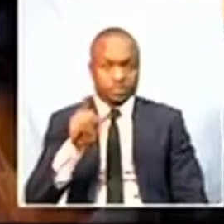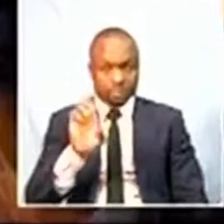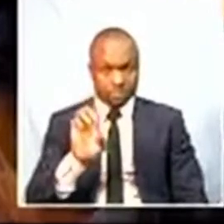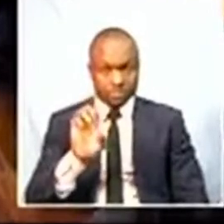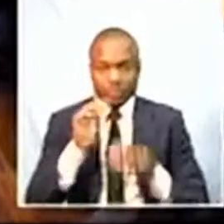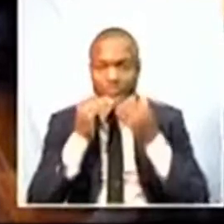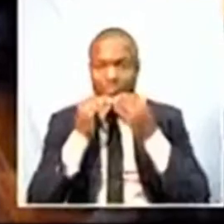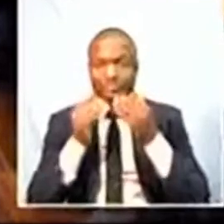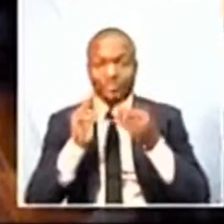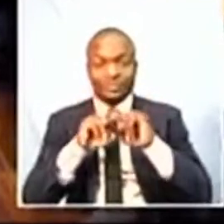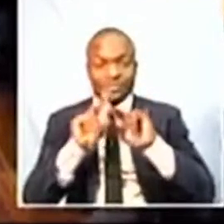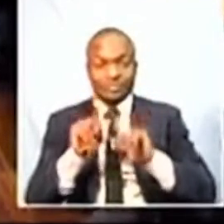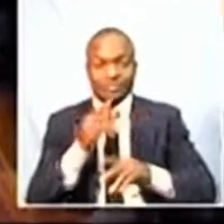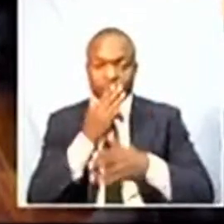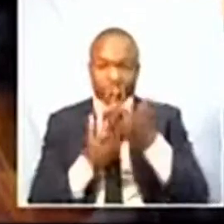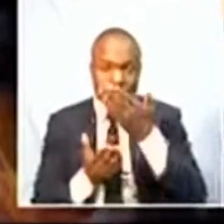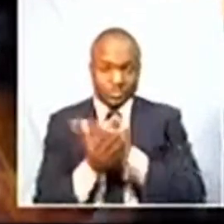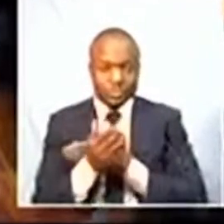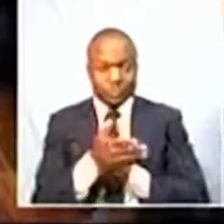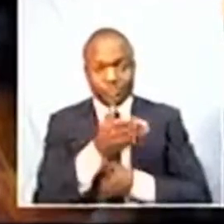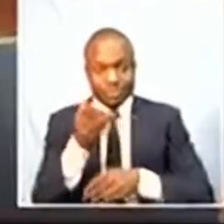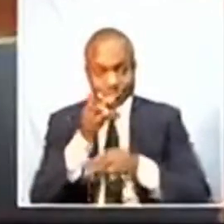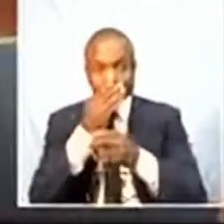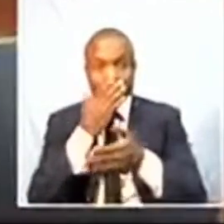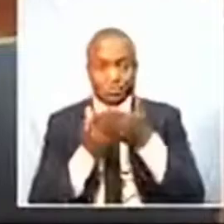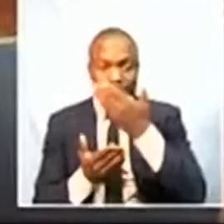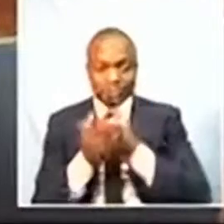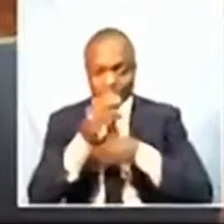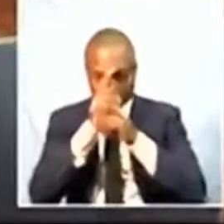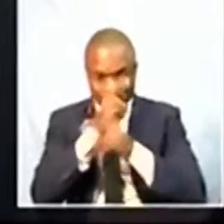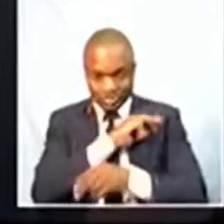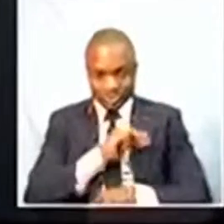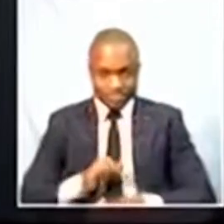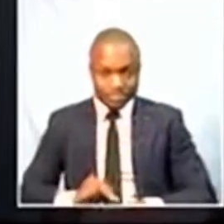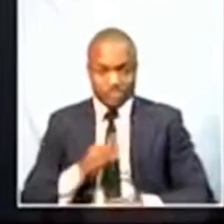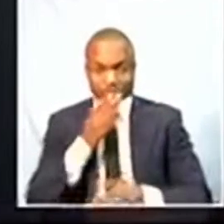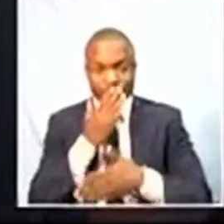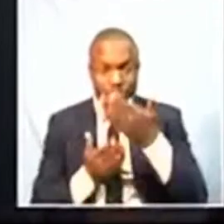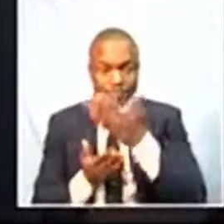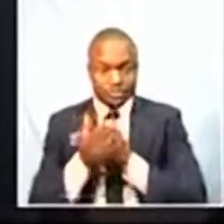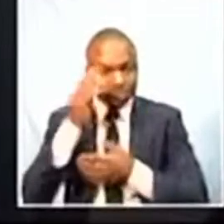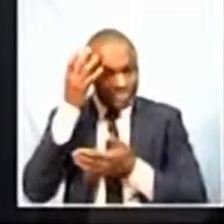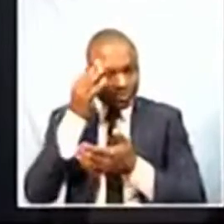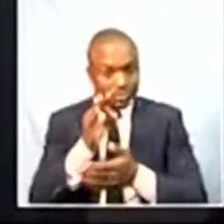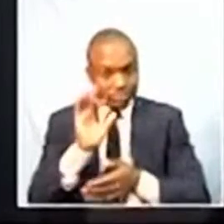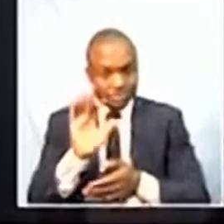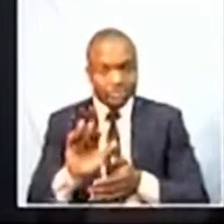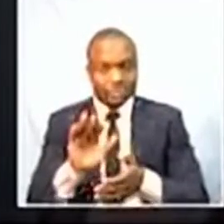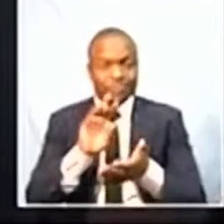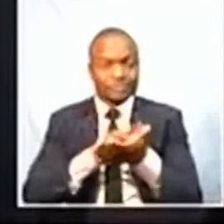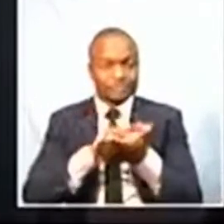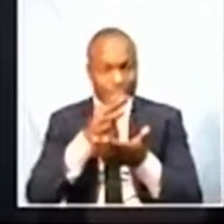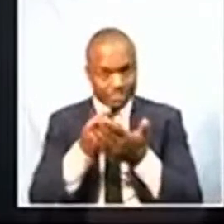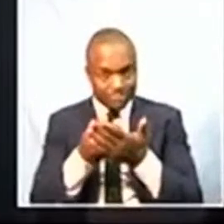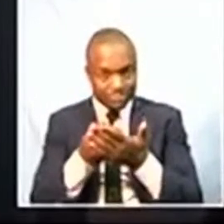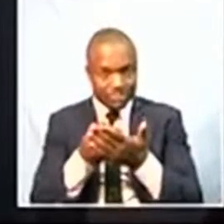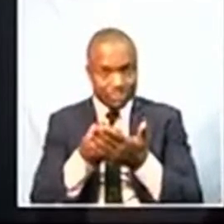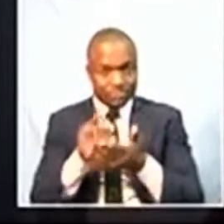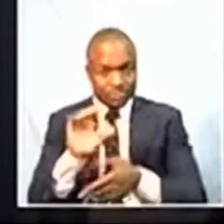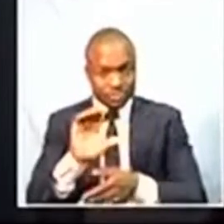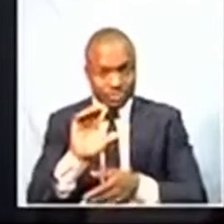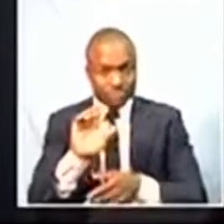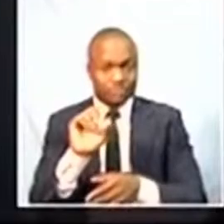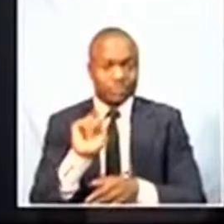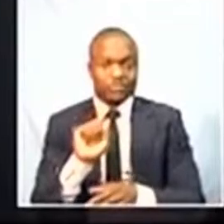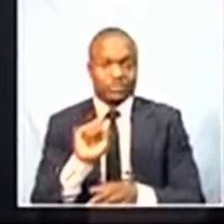Thank you, Chair. Good morning to you. Morning, honorable members. Morning, Secretariat, our permanent witnesses, CS and your